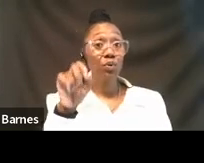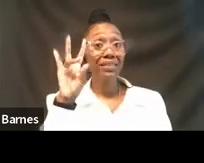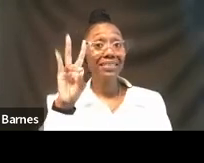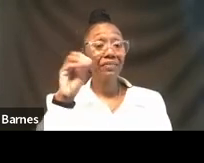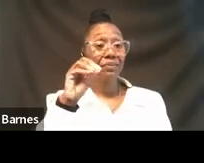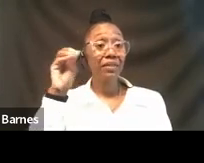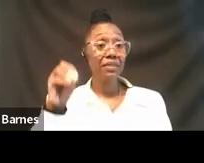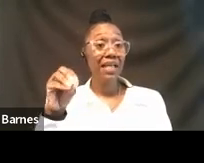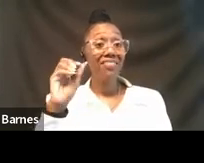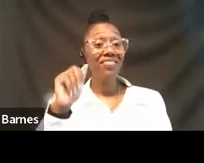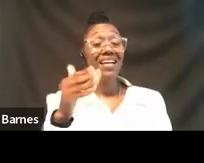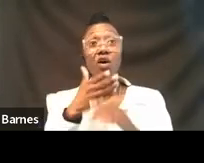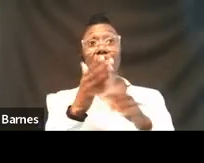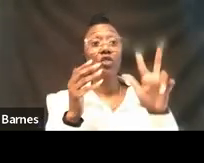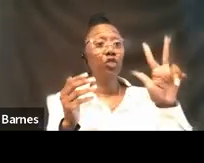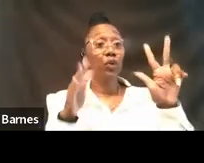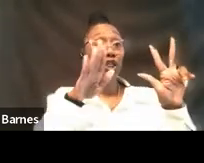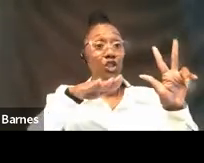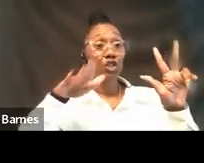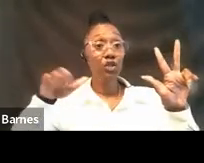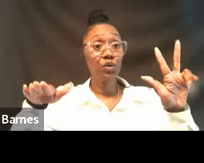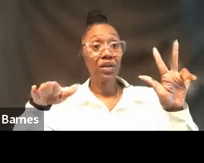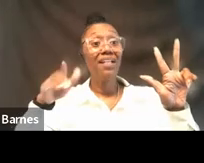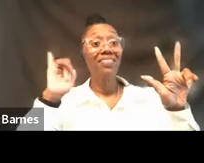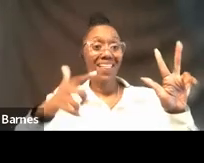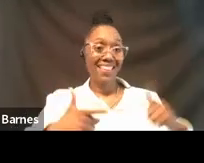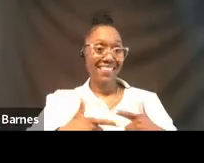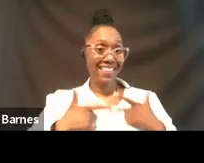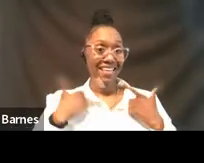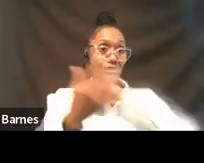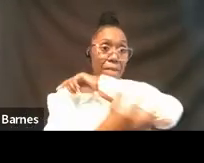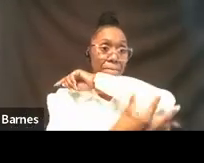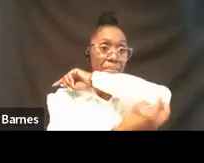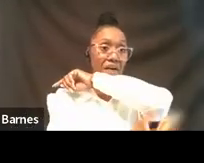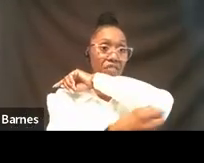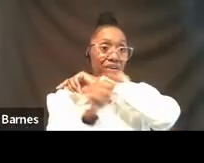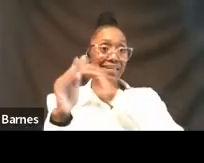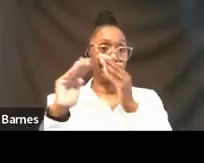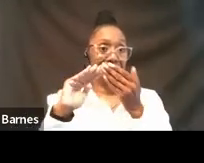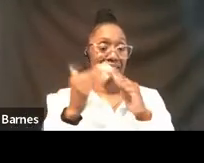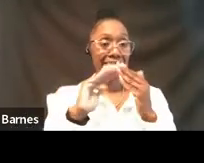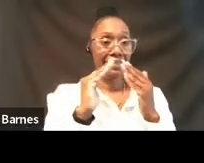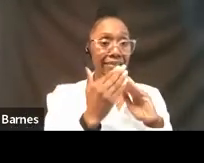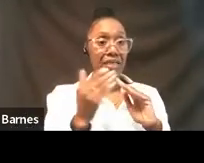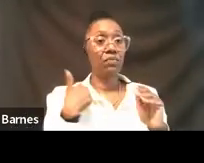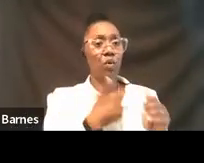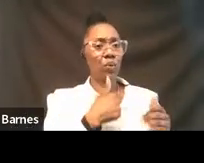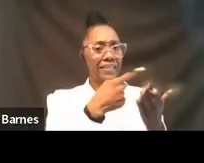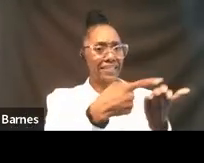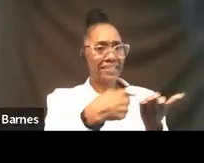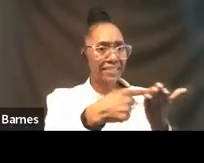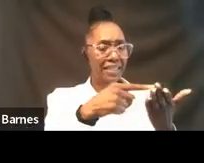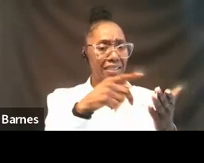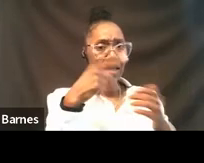3 children that live in poverty in the city. Now, when we start discussing poverty and